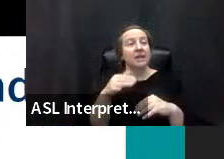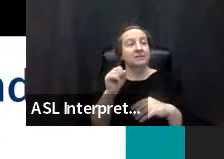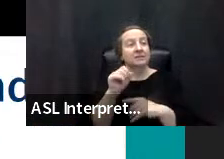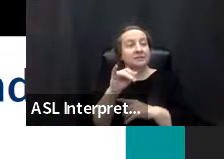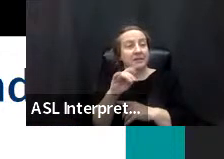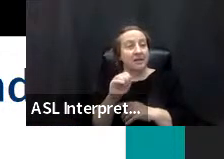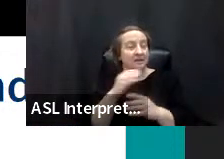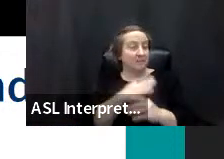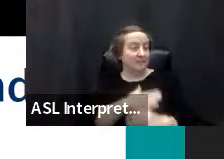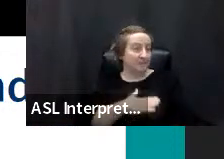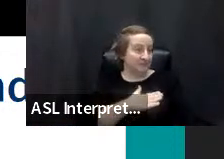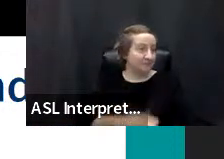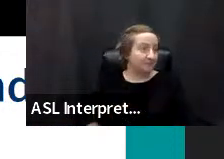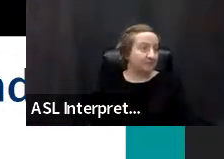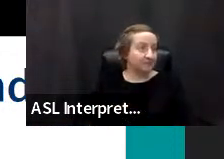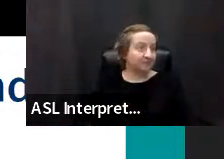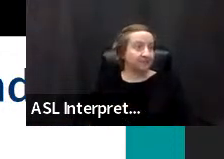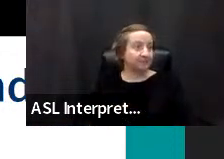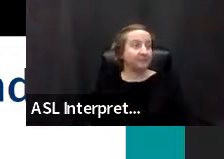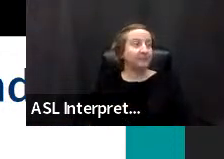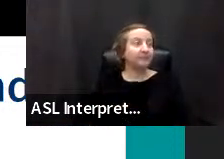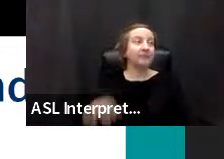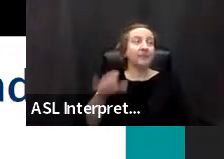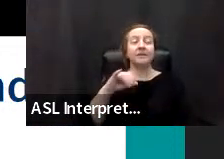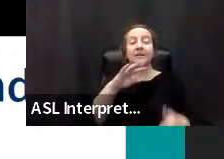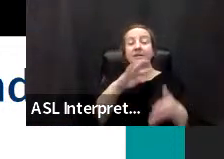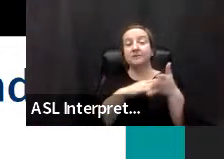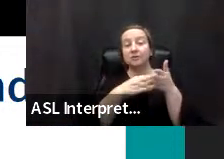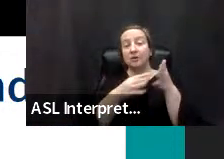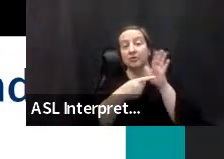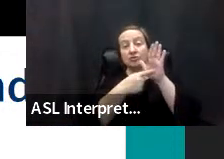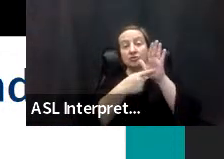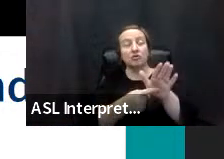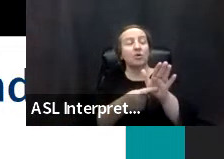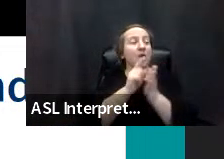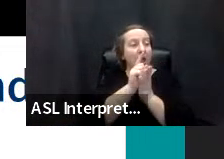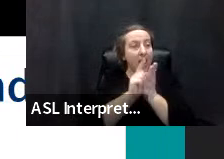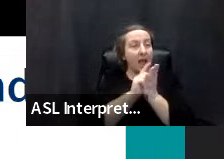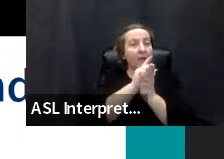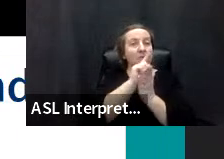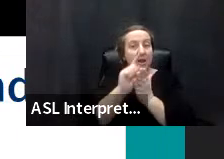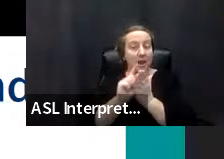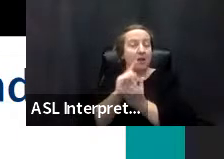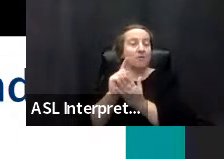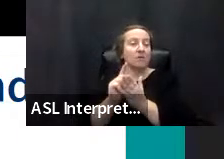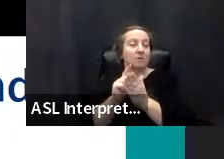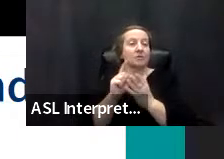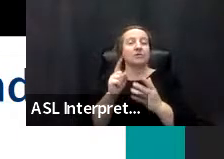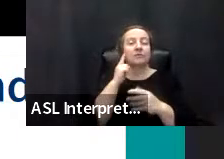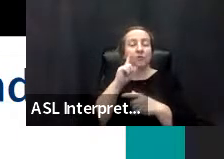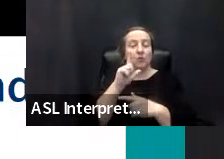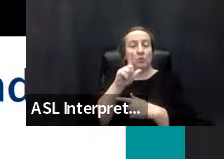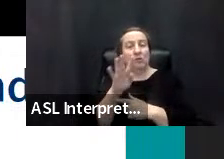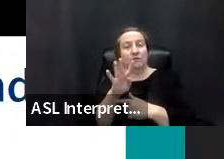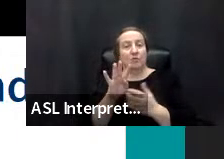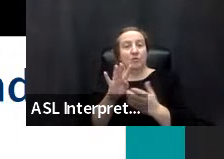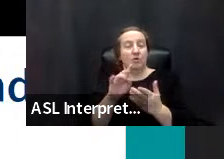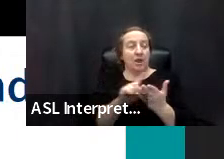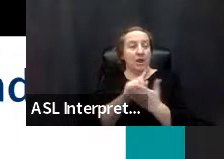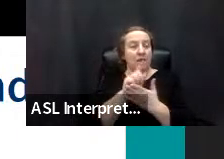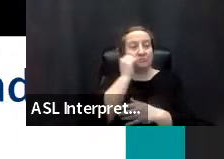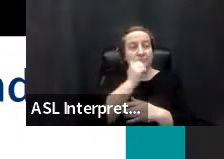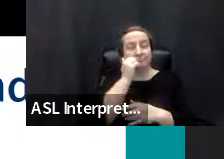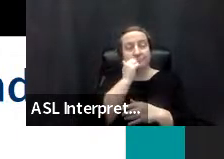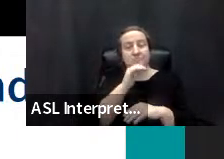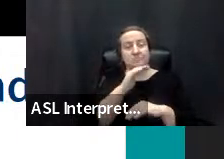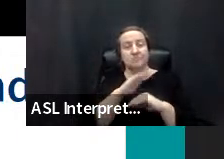please. So what this chart is showing is the hour-by-hour profile over a 24-hour day of the average weekday. On the